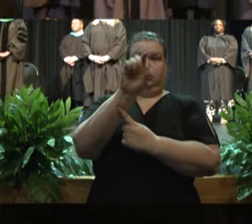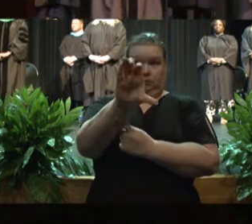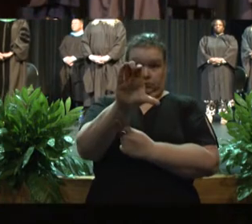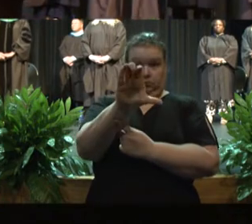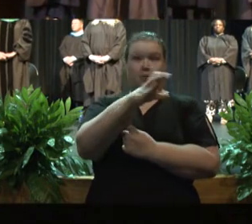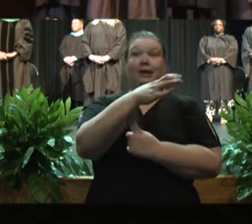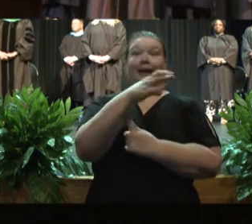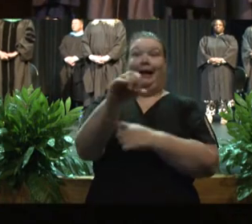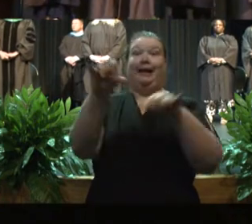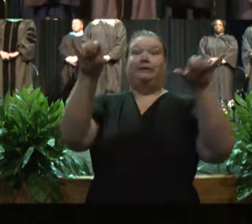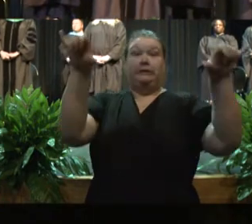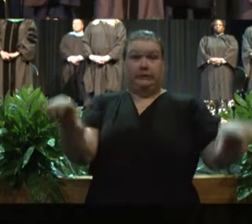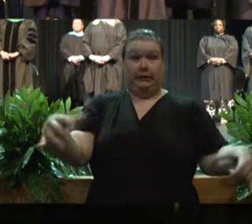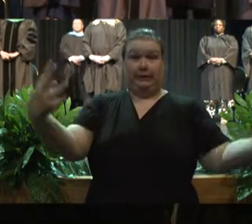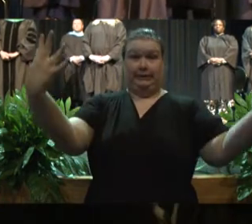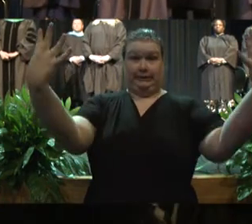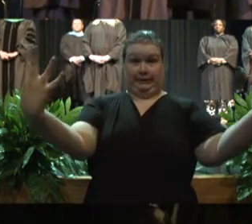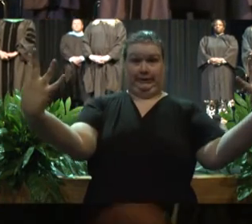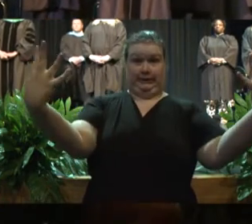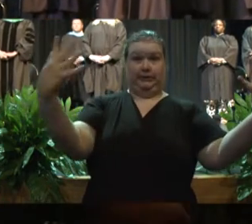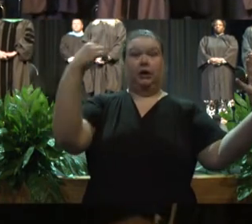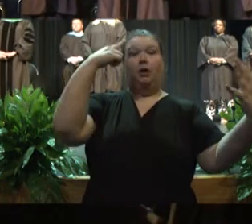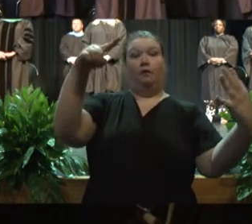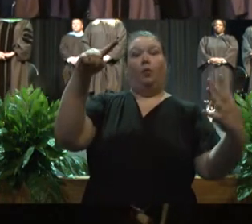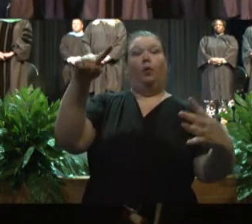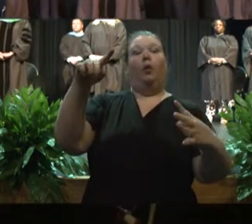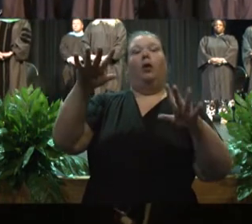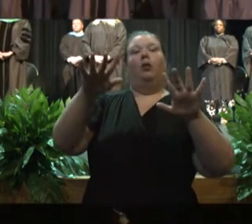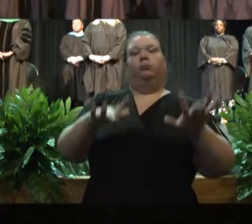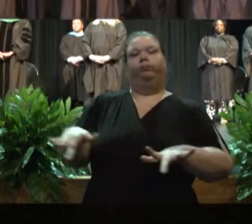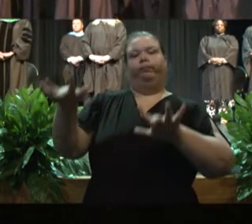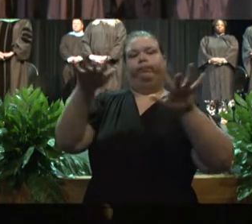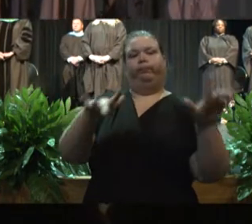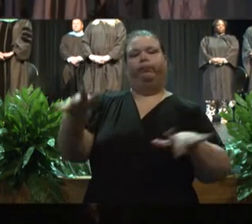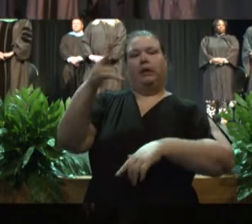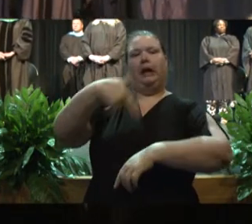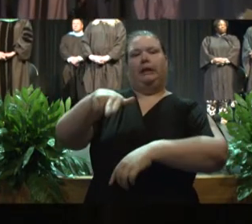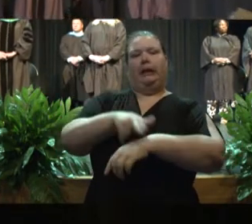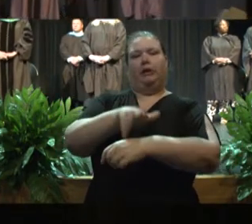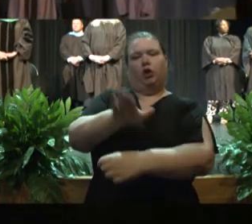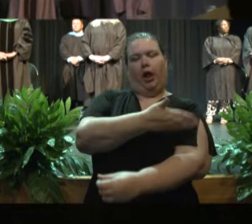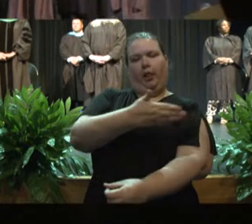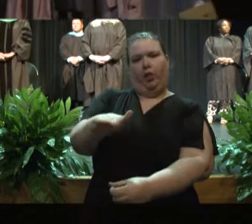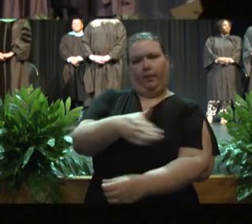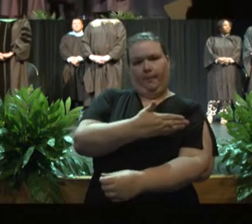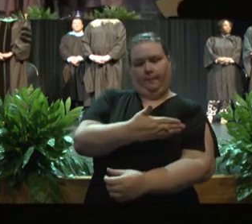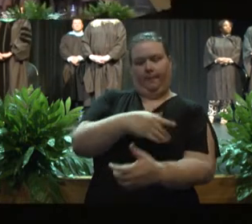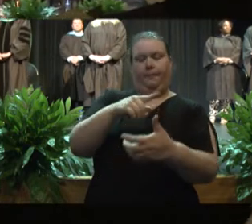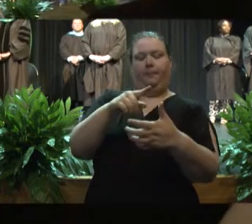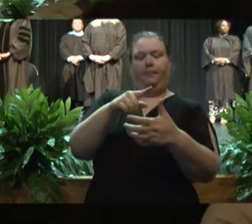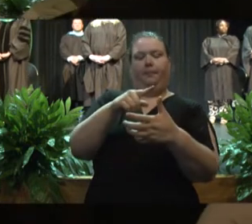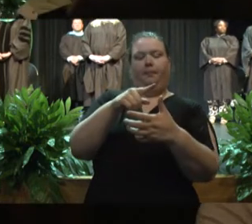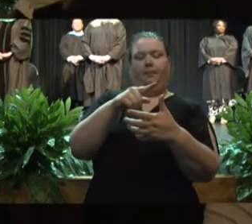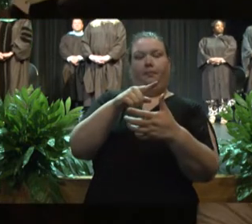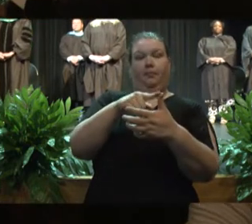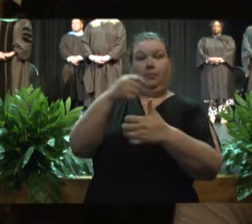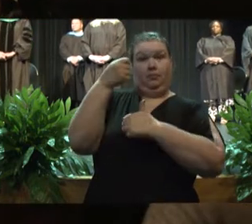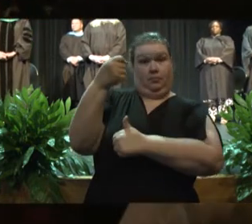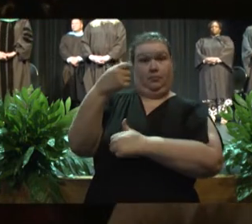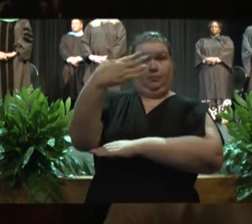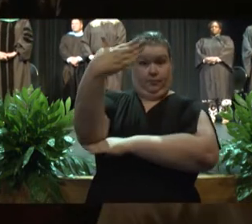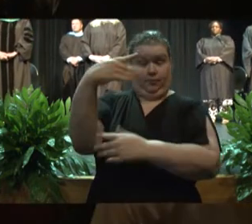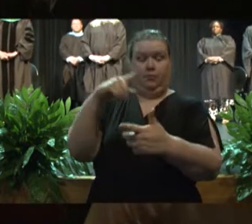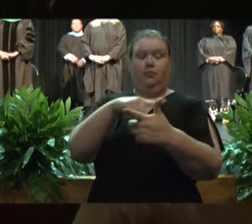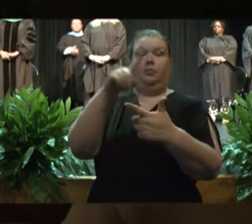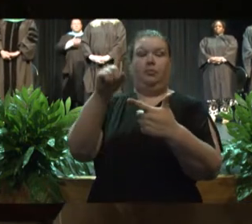JROTC, and remain standing for the recording of the national anthem. The Pledge of Allegiance will